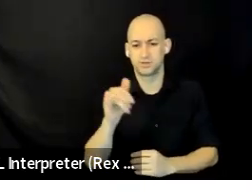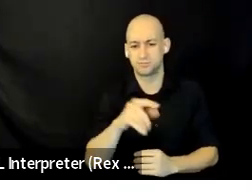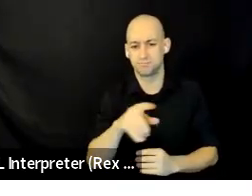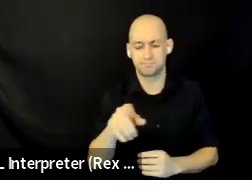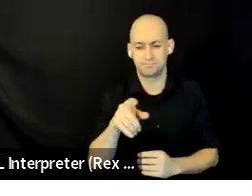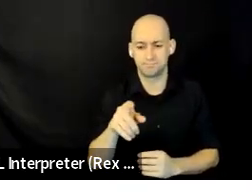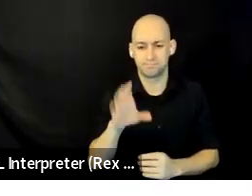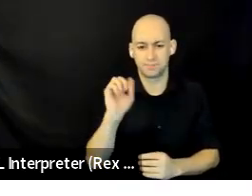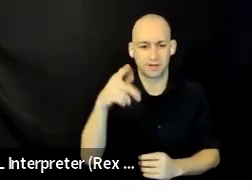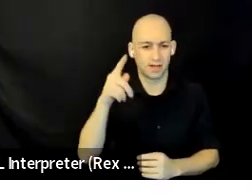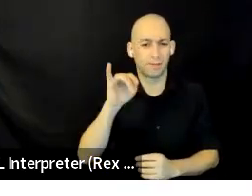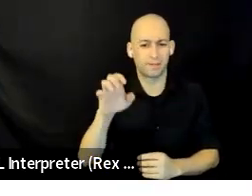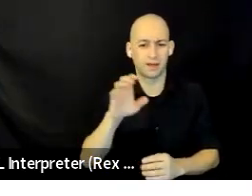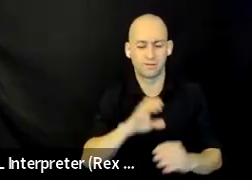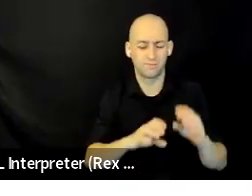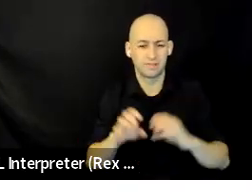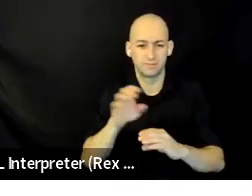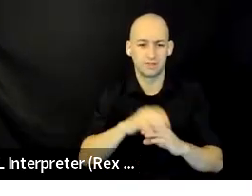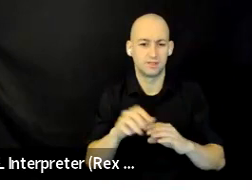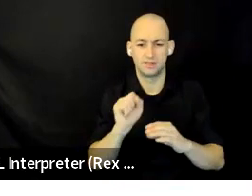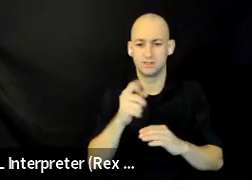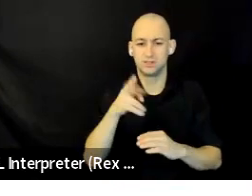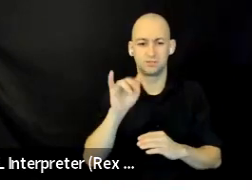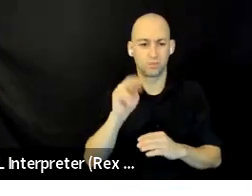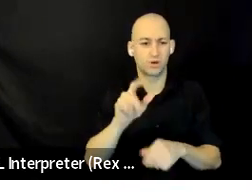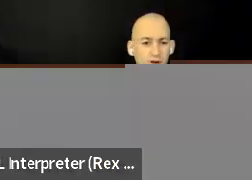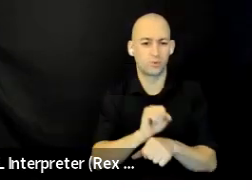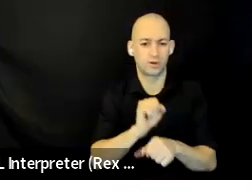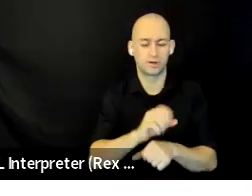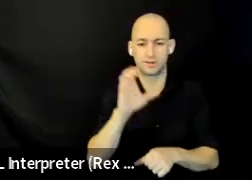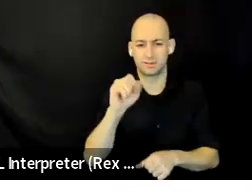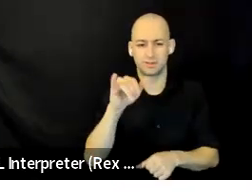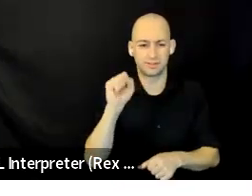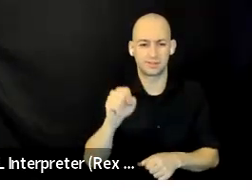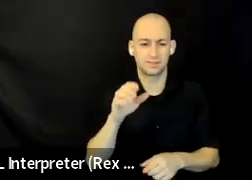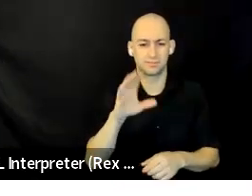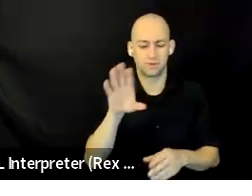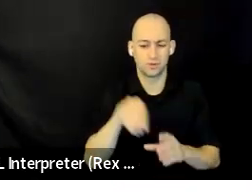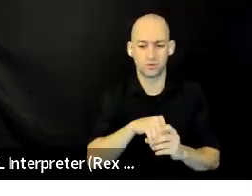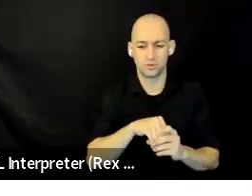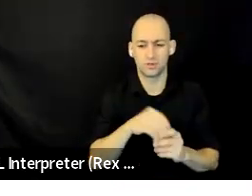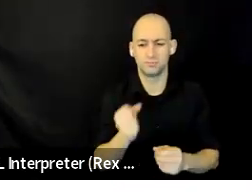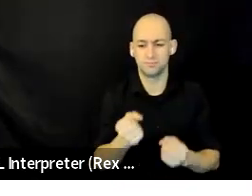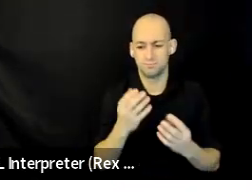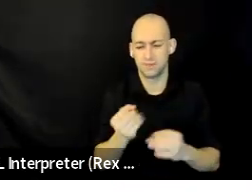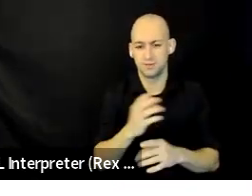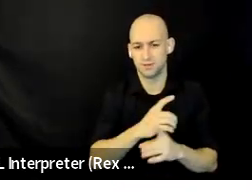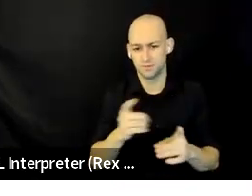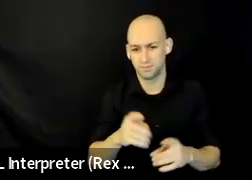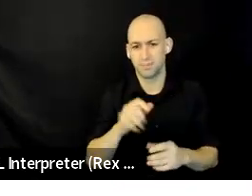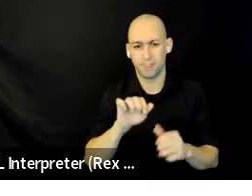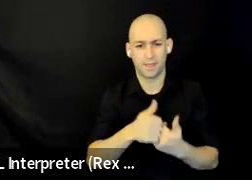CAPDI investments framework. CSIS includes multiple components that affect how Caltrans prioritizes and